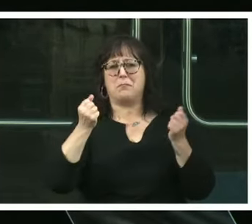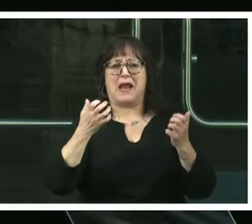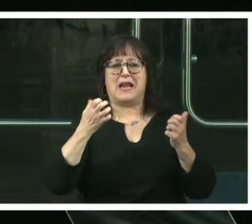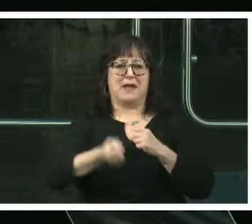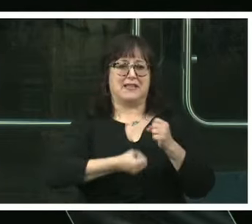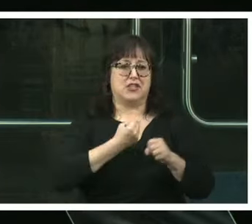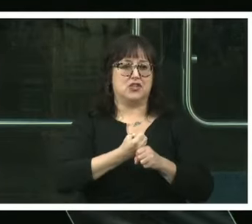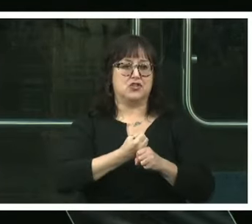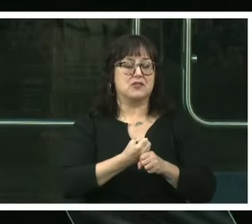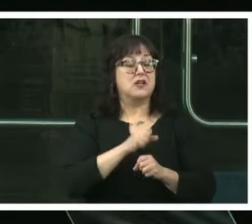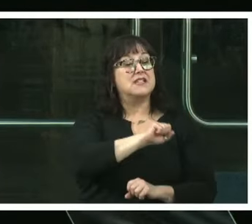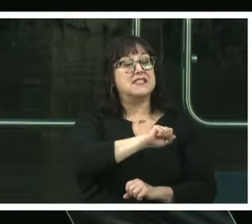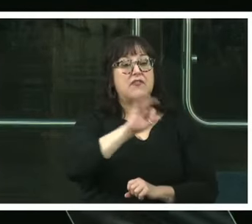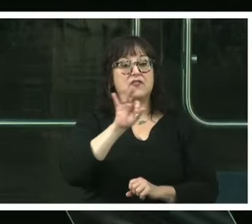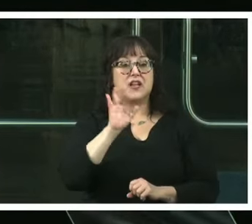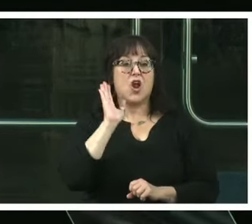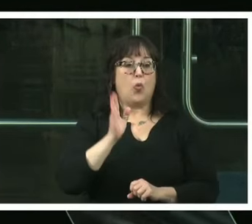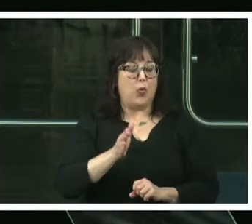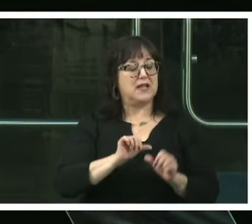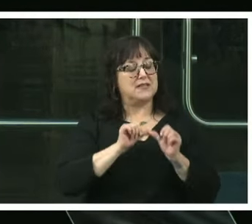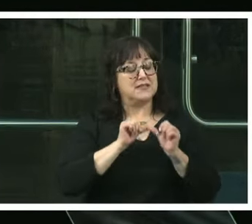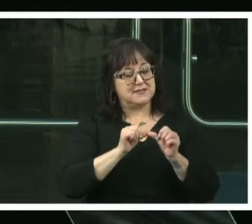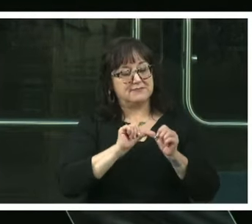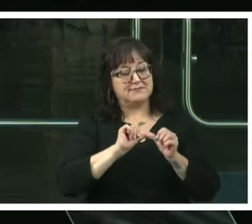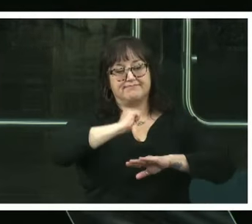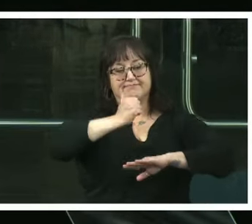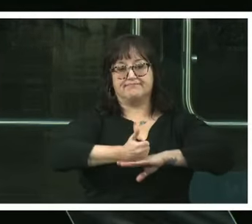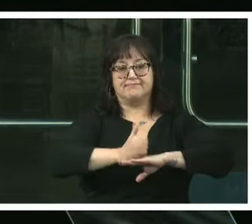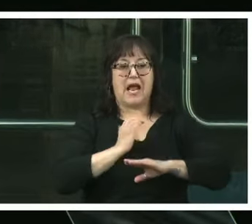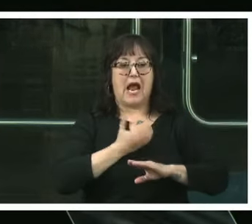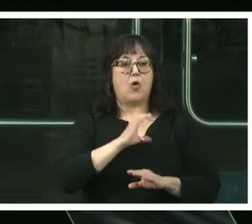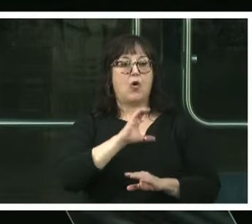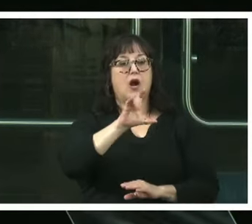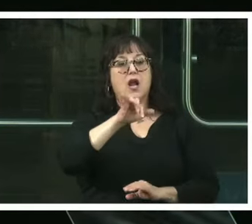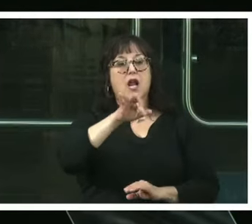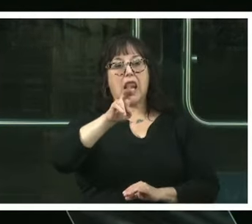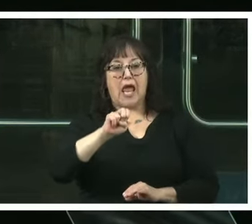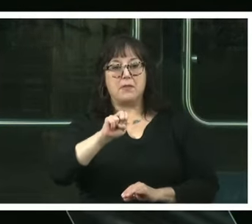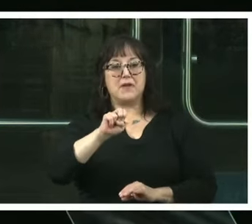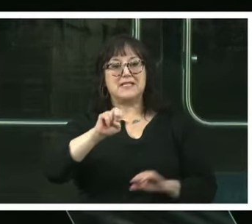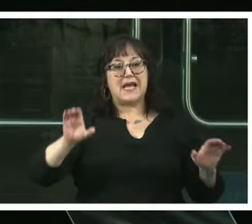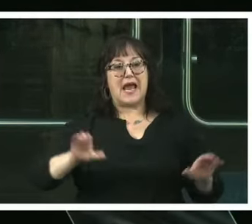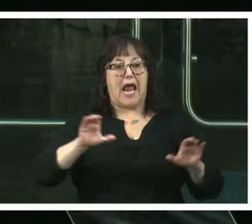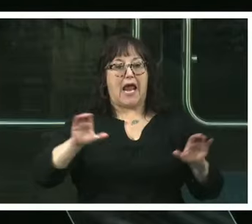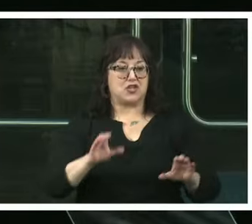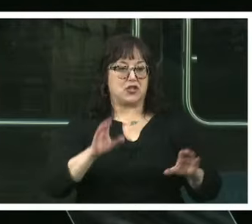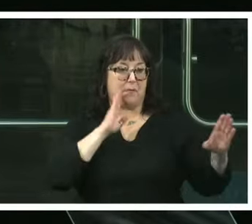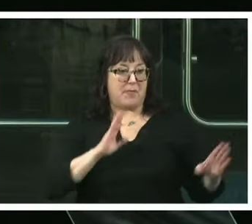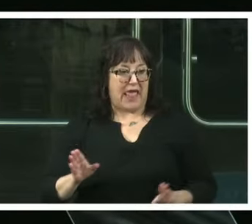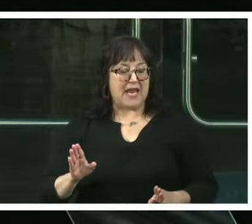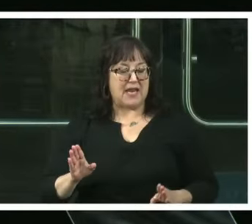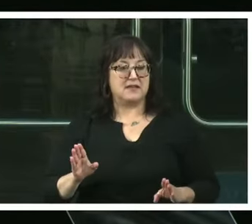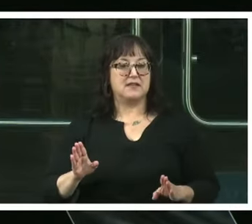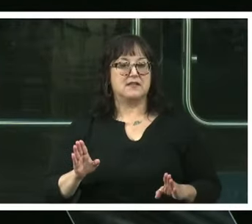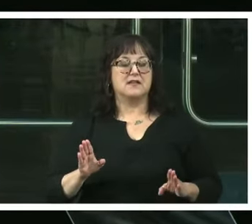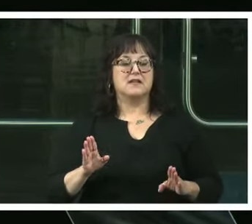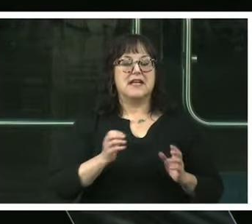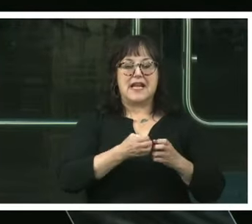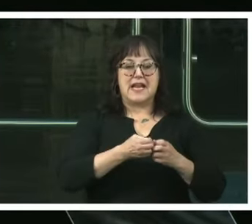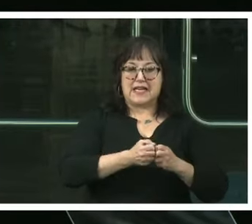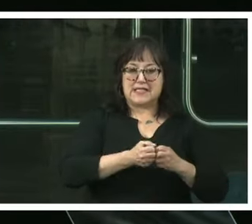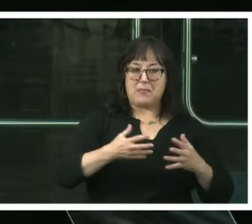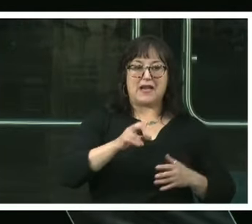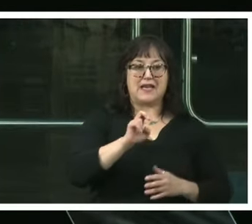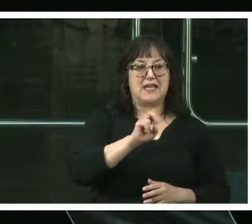San Francisco will keep implementing our climate action plan aggressively, expanding EV